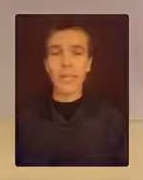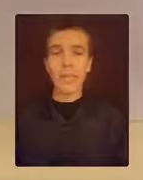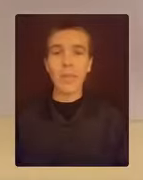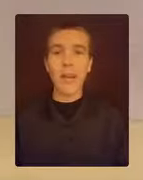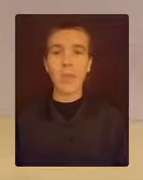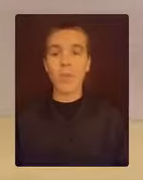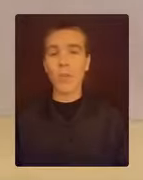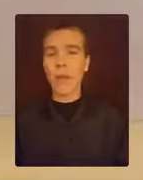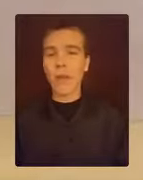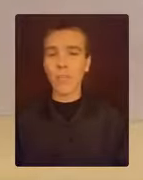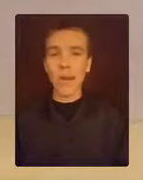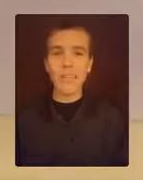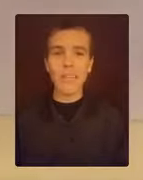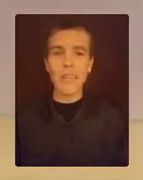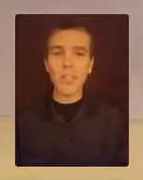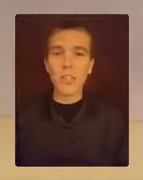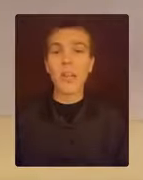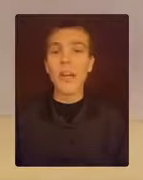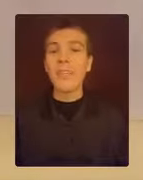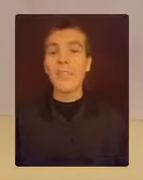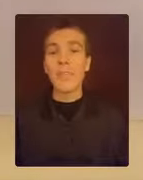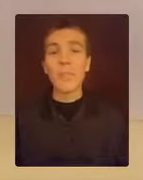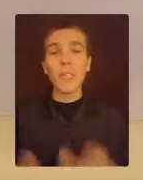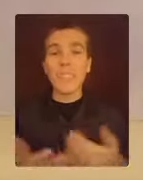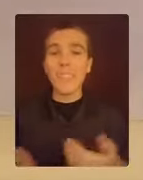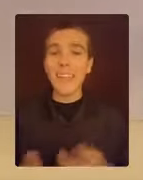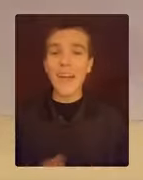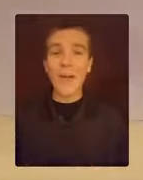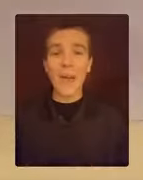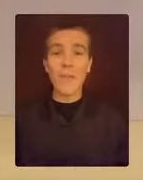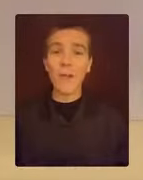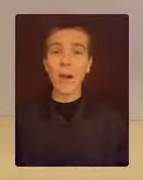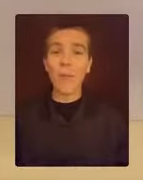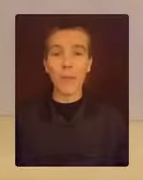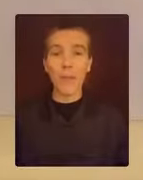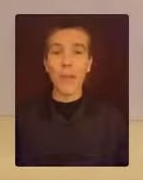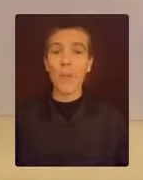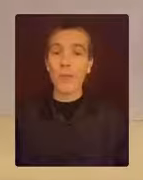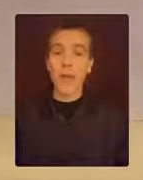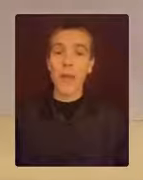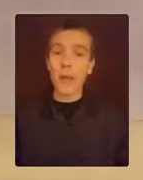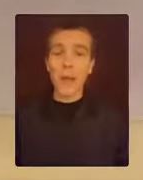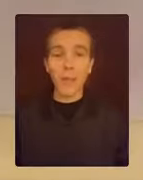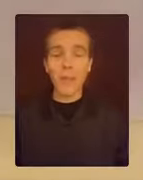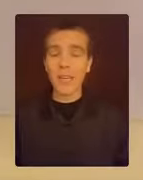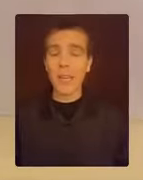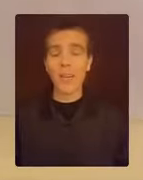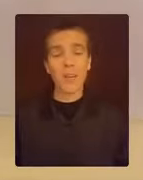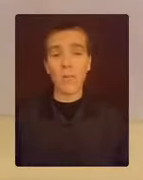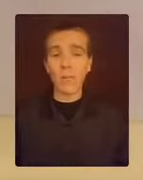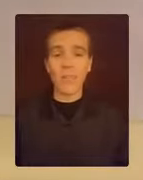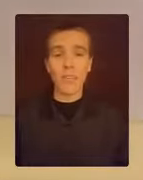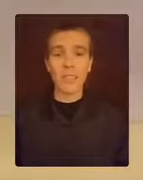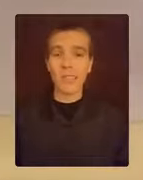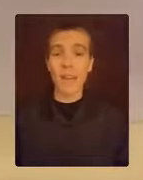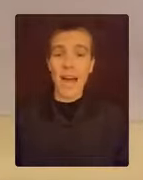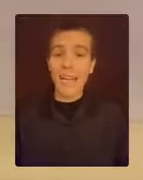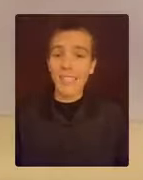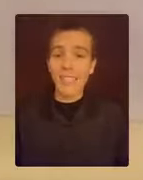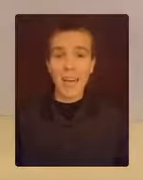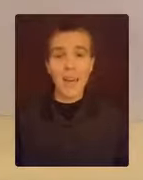is sitting down with the greatest minds in history. Simply sit down, have coffee with Abraham Lincoln, Nikola